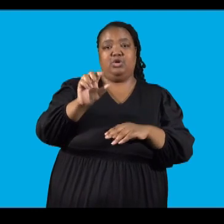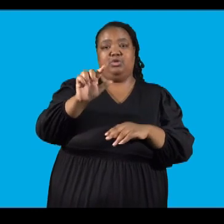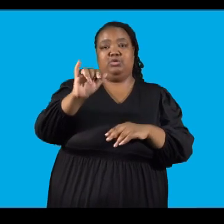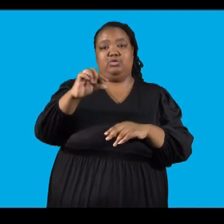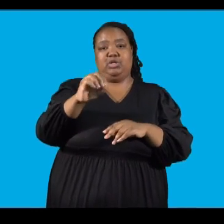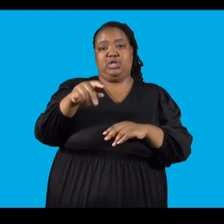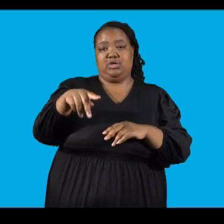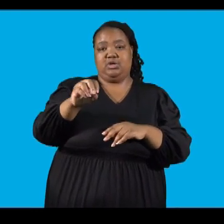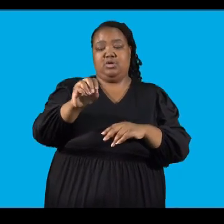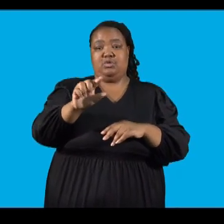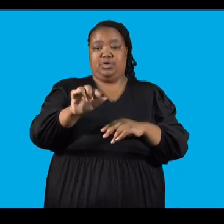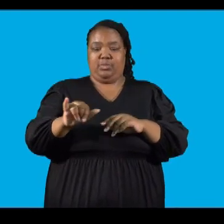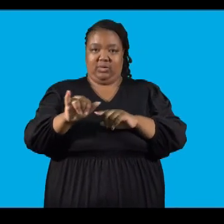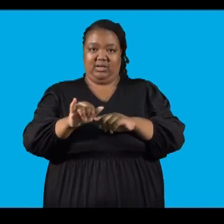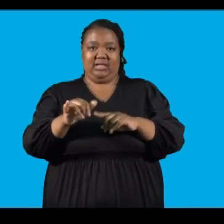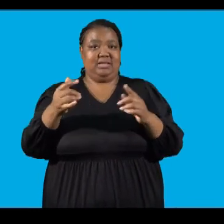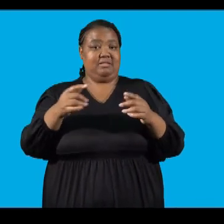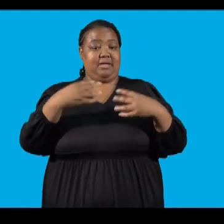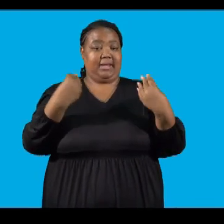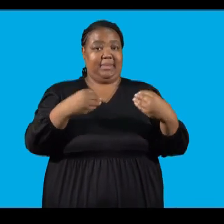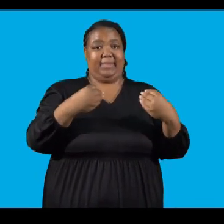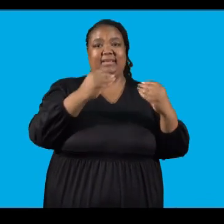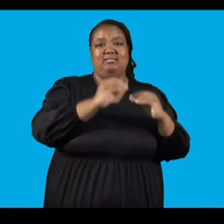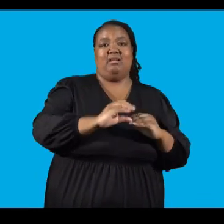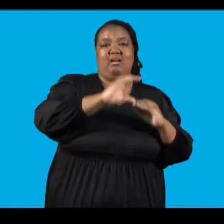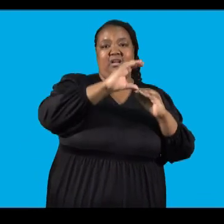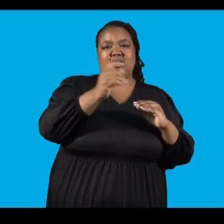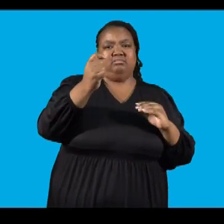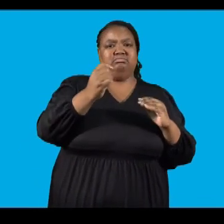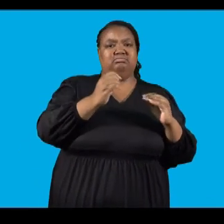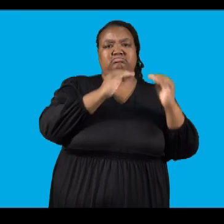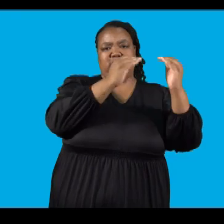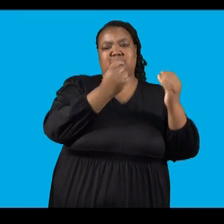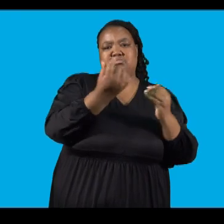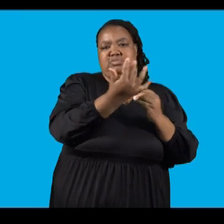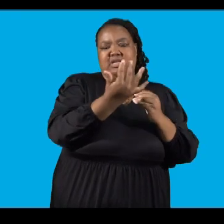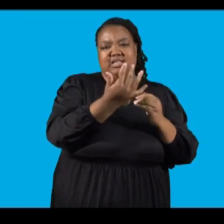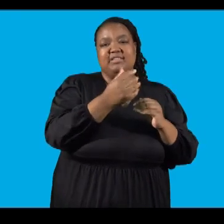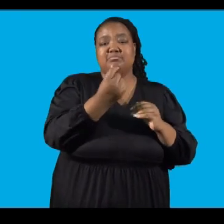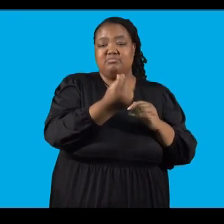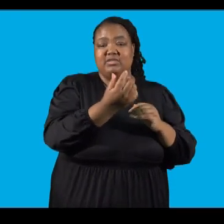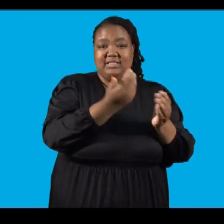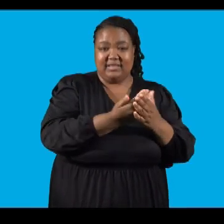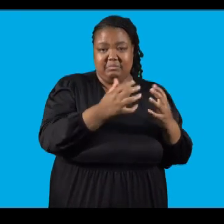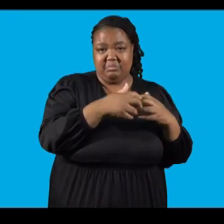Collusion in an oligopoly allows firms to set higher prices and avoid competition,